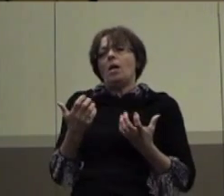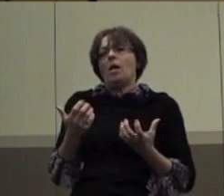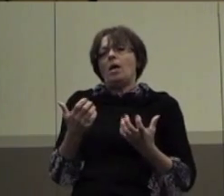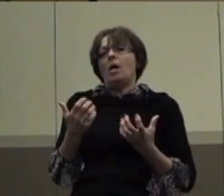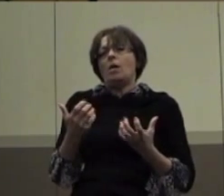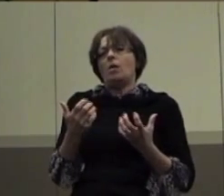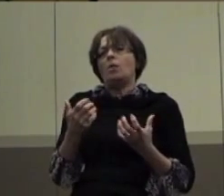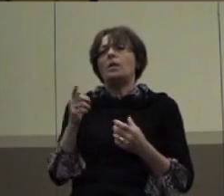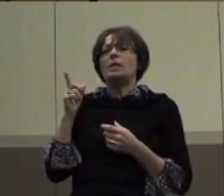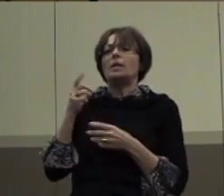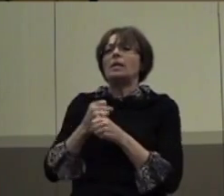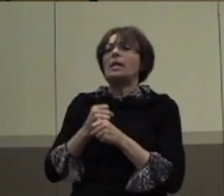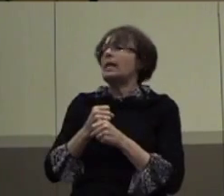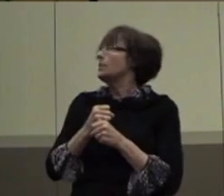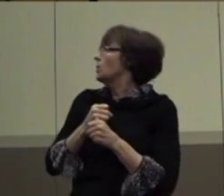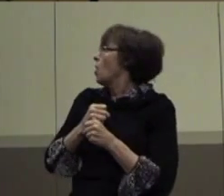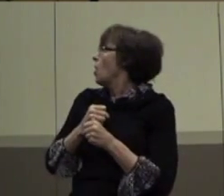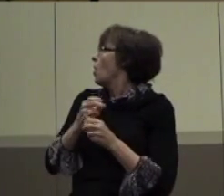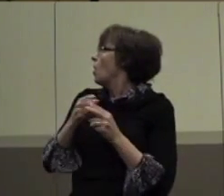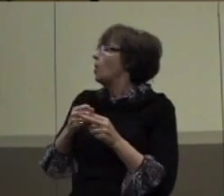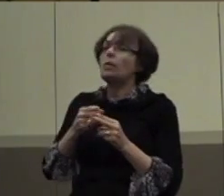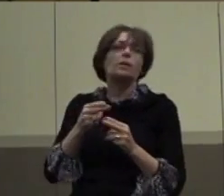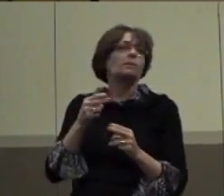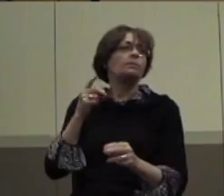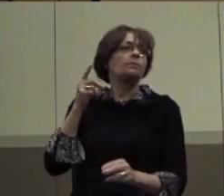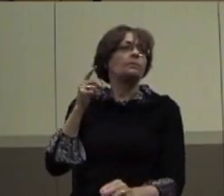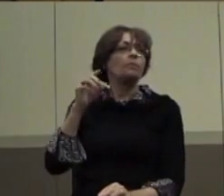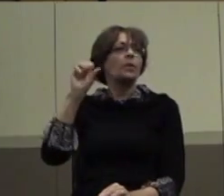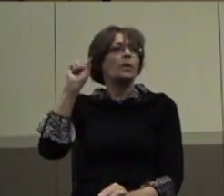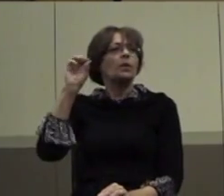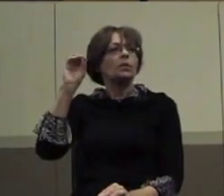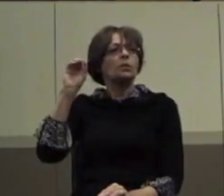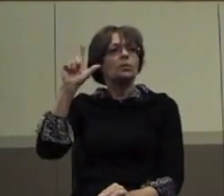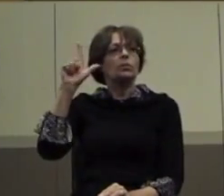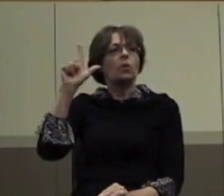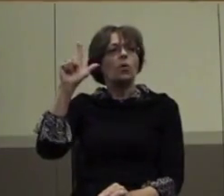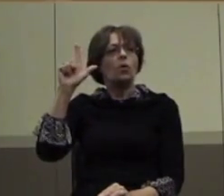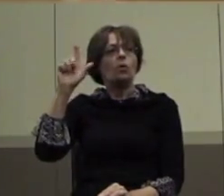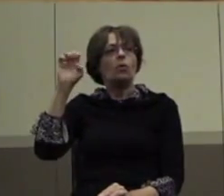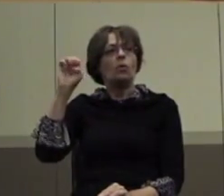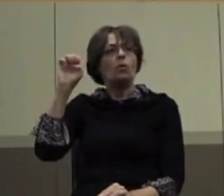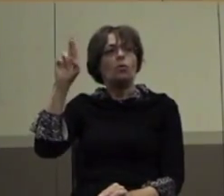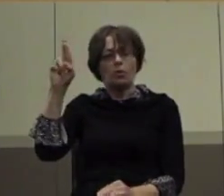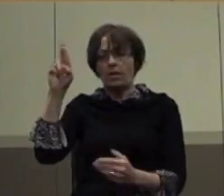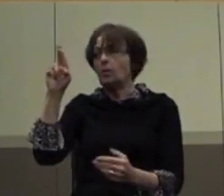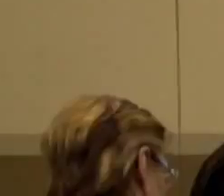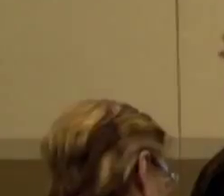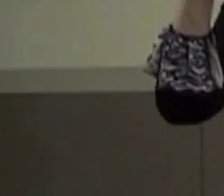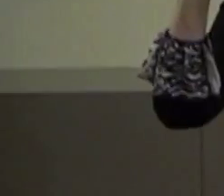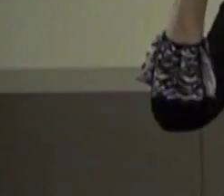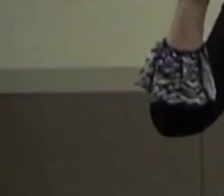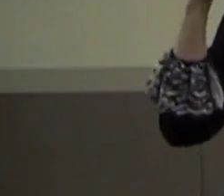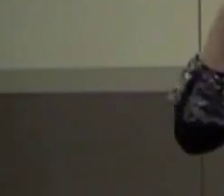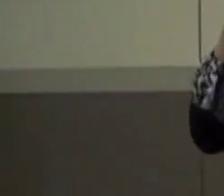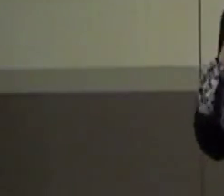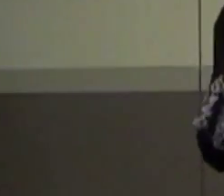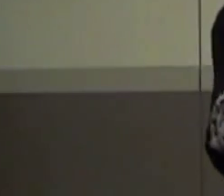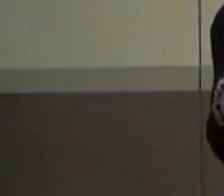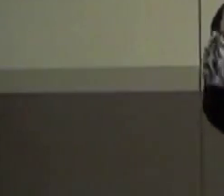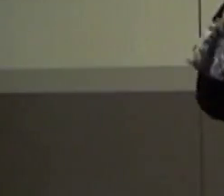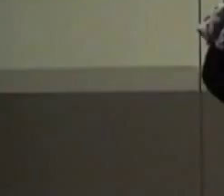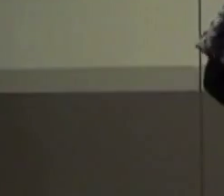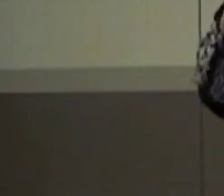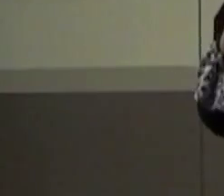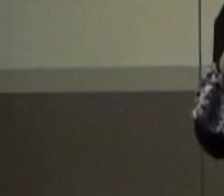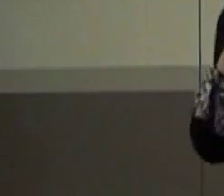this acronym called SOLAR, okay? In most cases, I want to face the person squarely. All right, now, you've always got to be careful because there